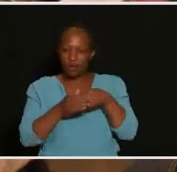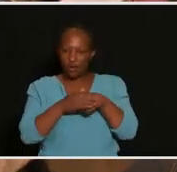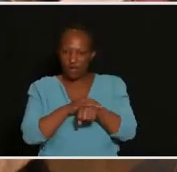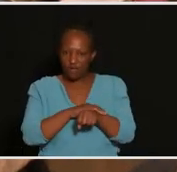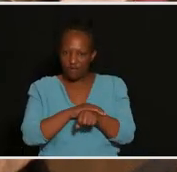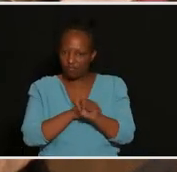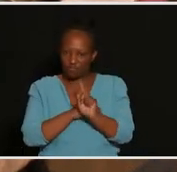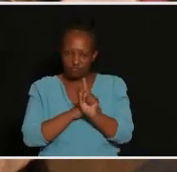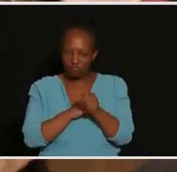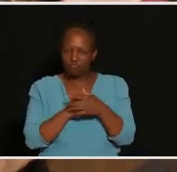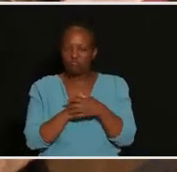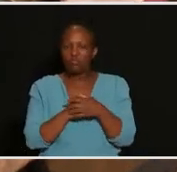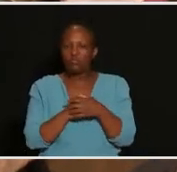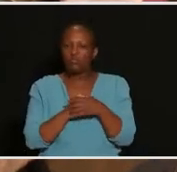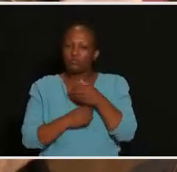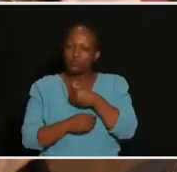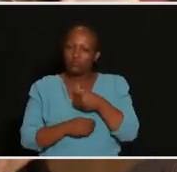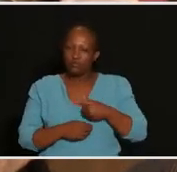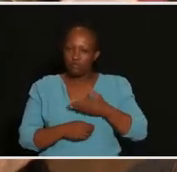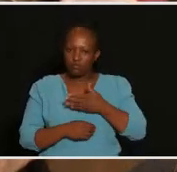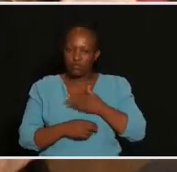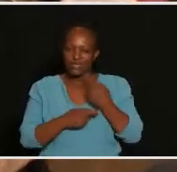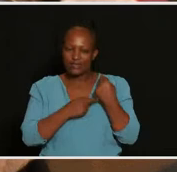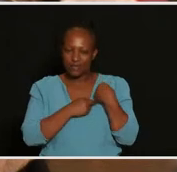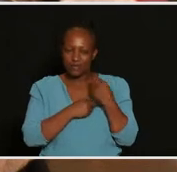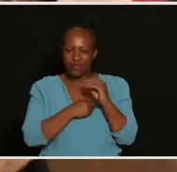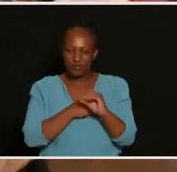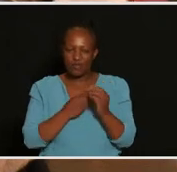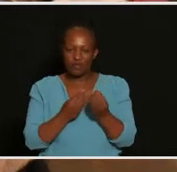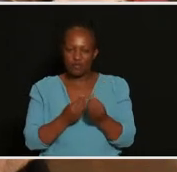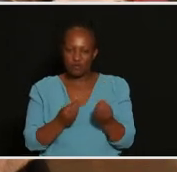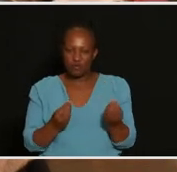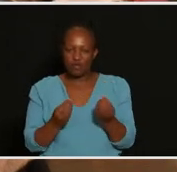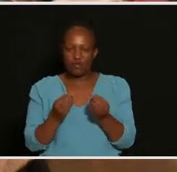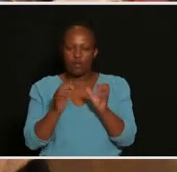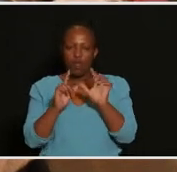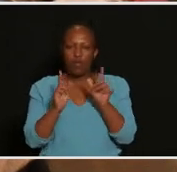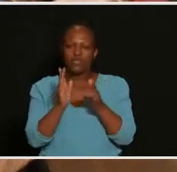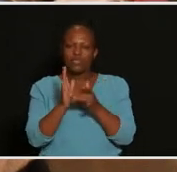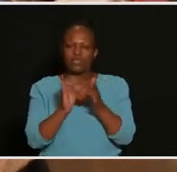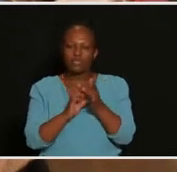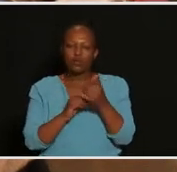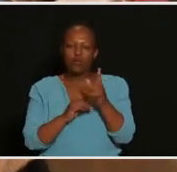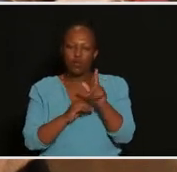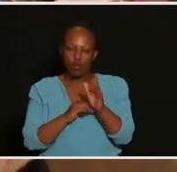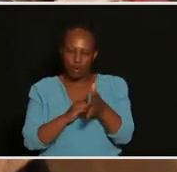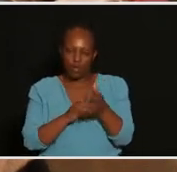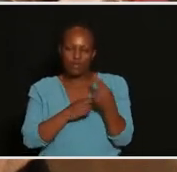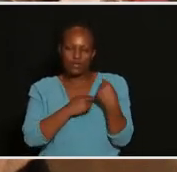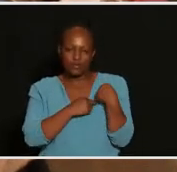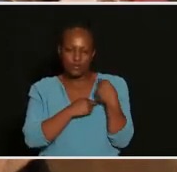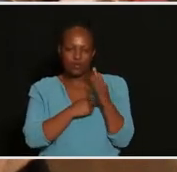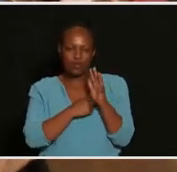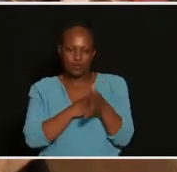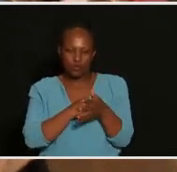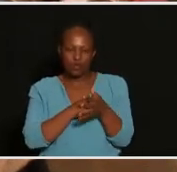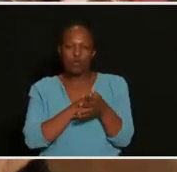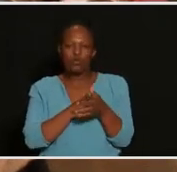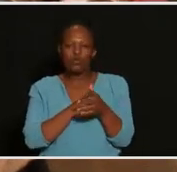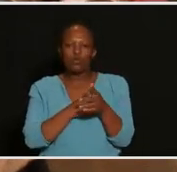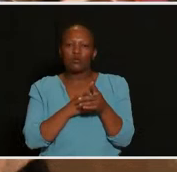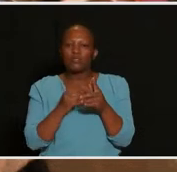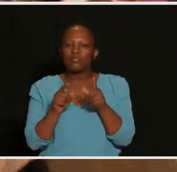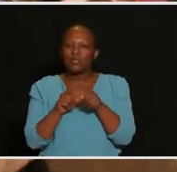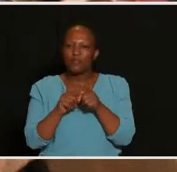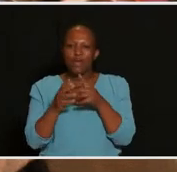for the education of their children the Lord Jesus will hold us parents accountable and he will also hold accountable